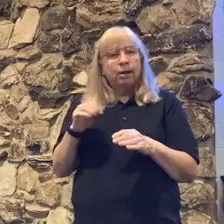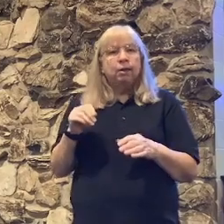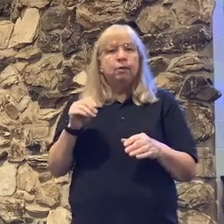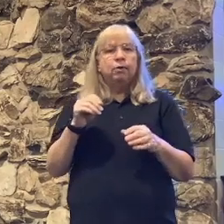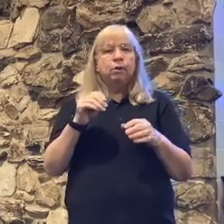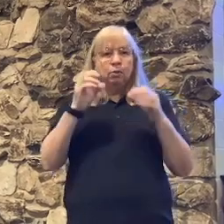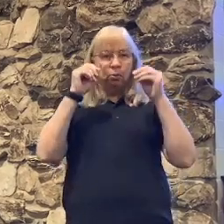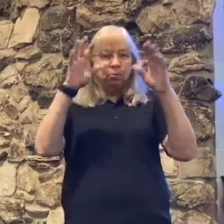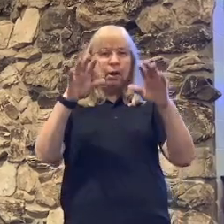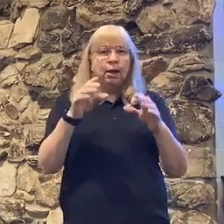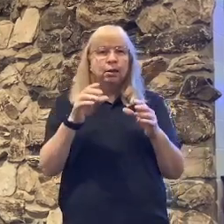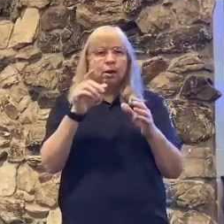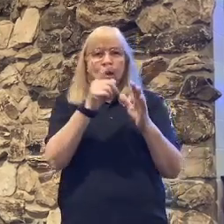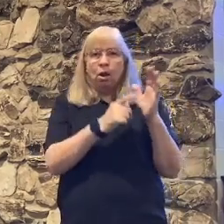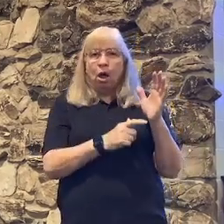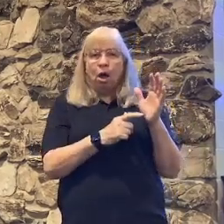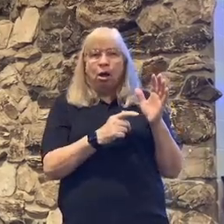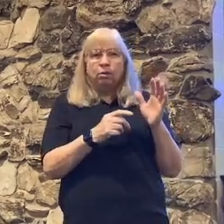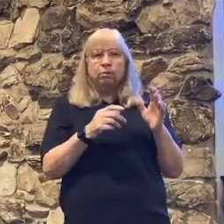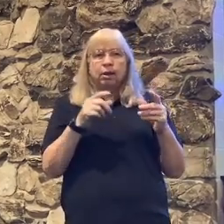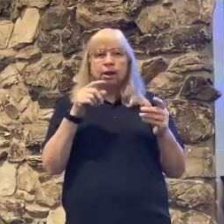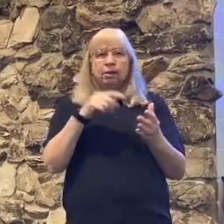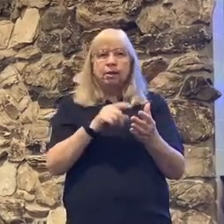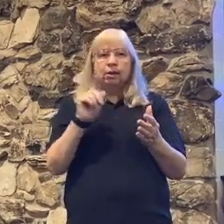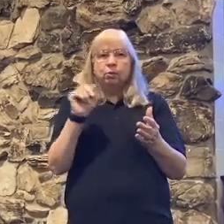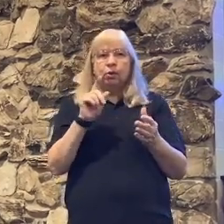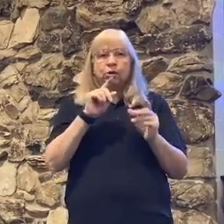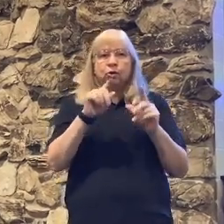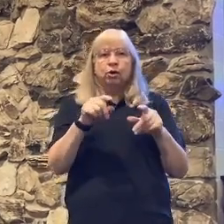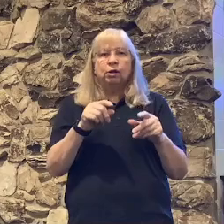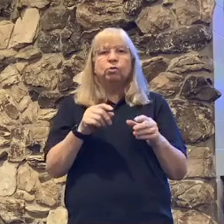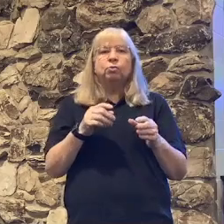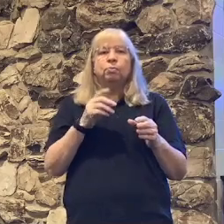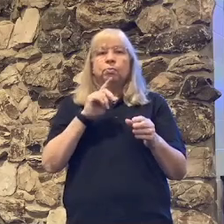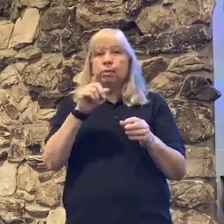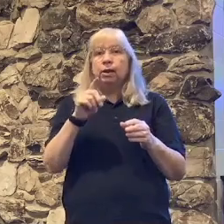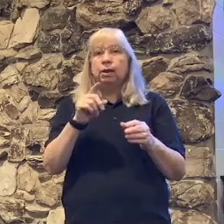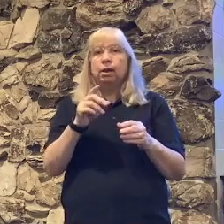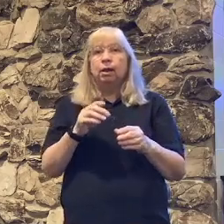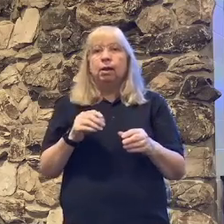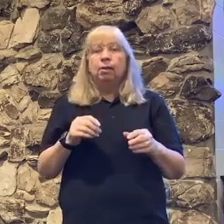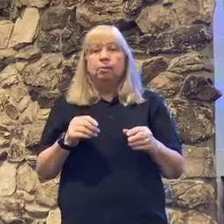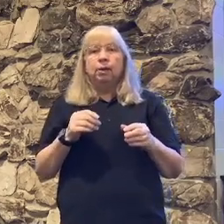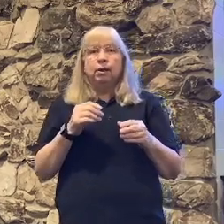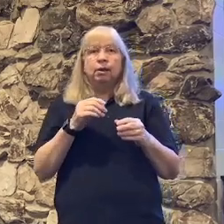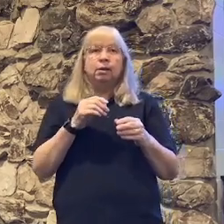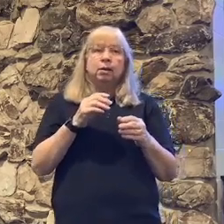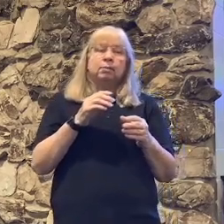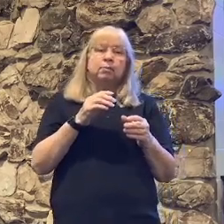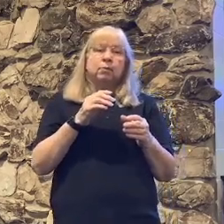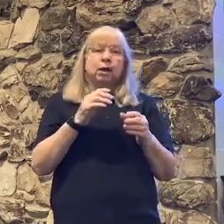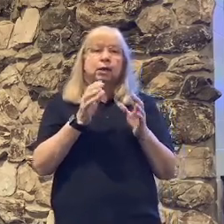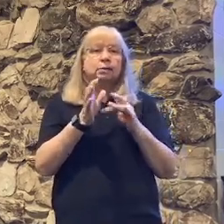up. Remember, Jesus was there, Jesus was innocent, and the other two that hung with him were thieves.